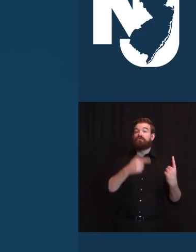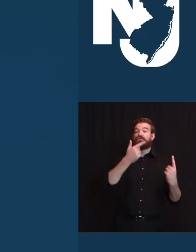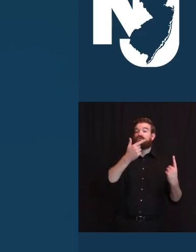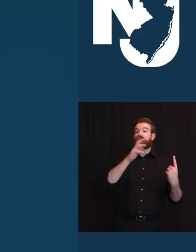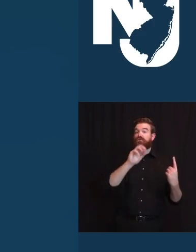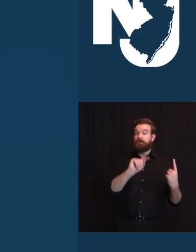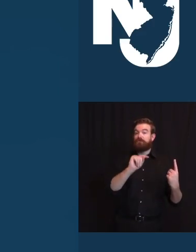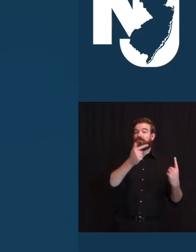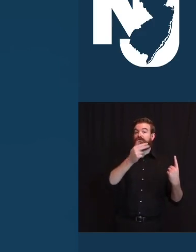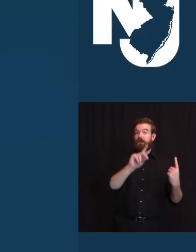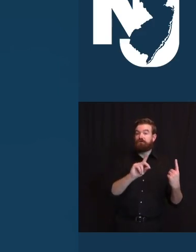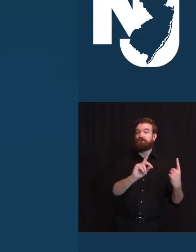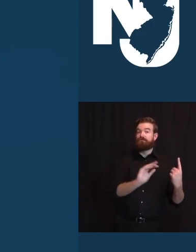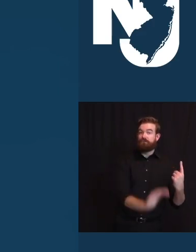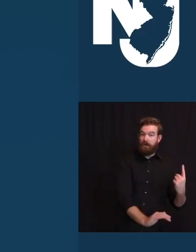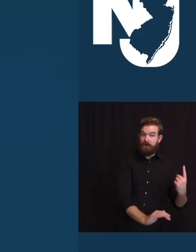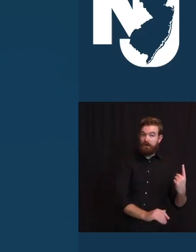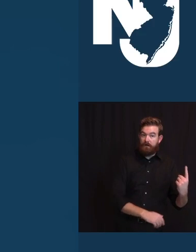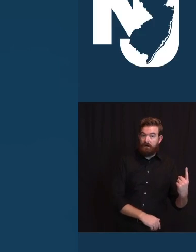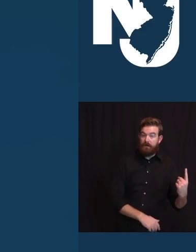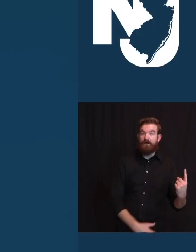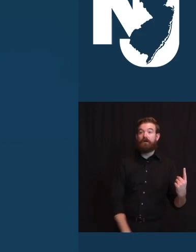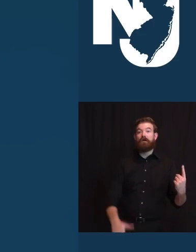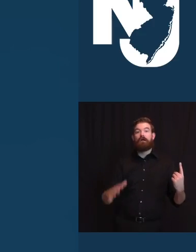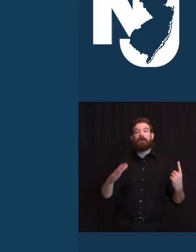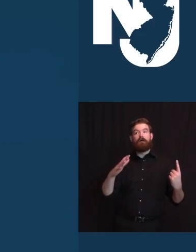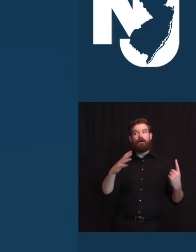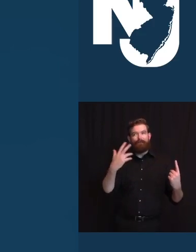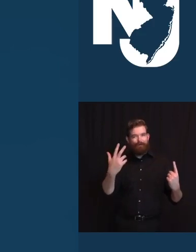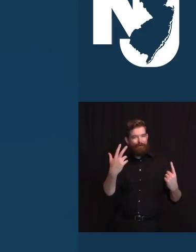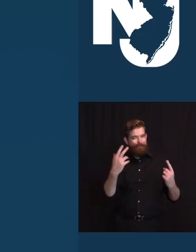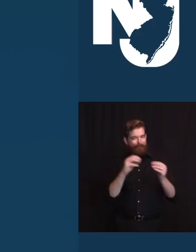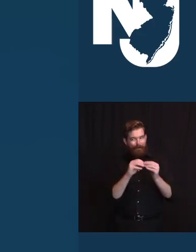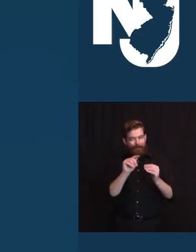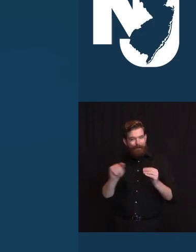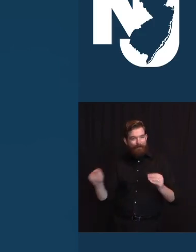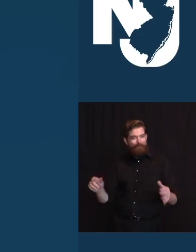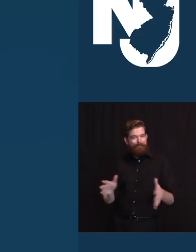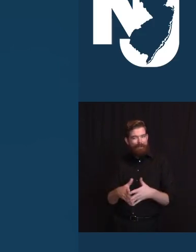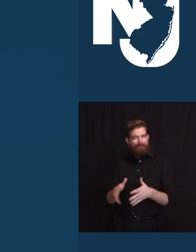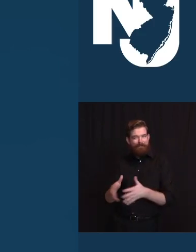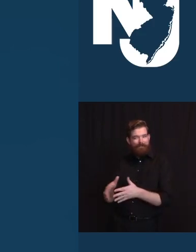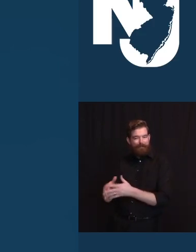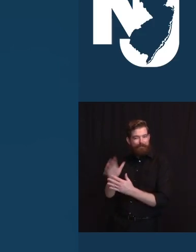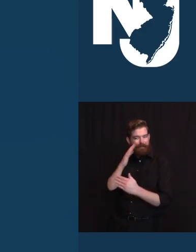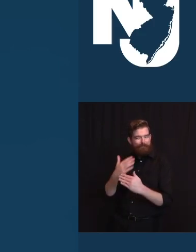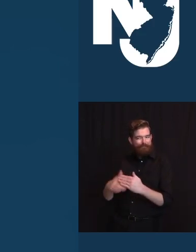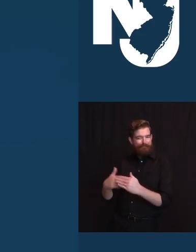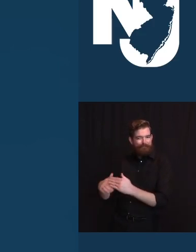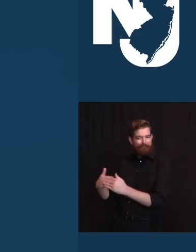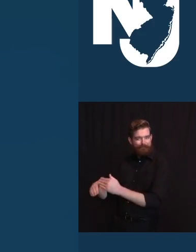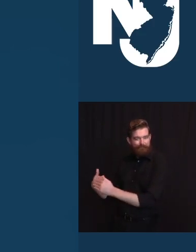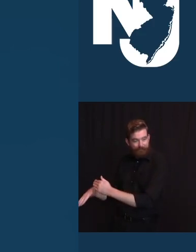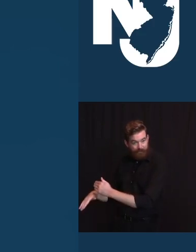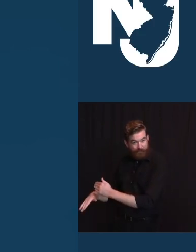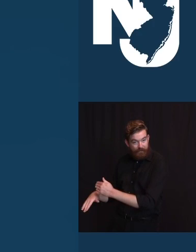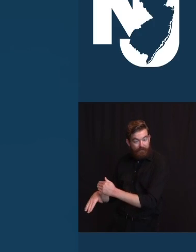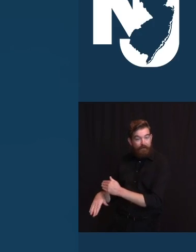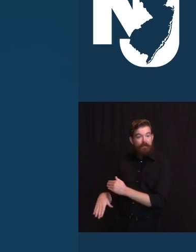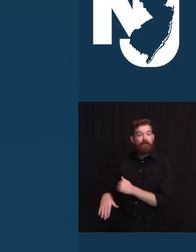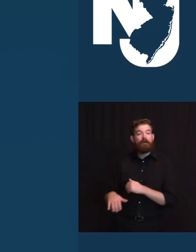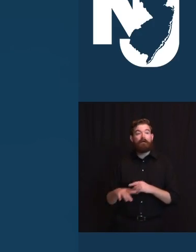way. George and Corinne were respectively 91 and 94 years old. Both George and Corinne were united